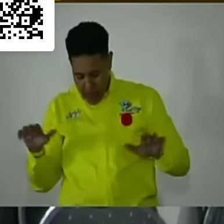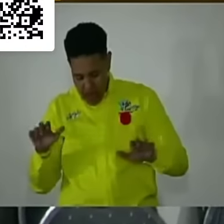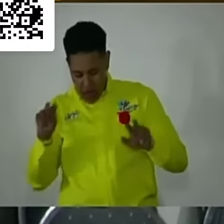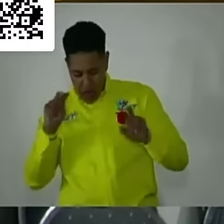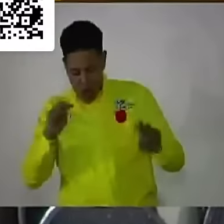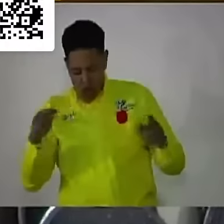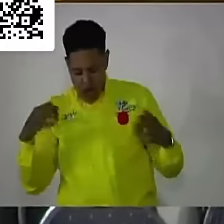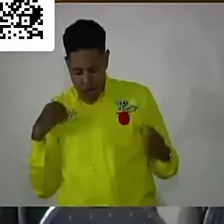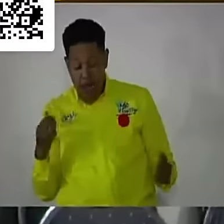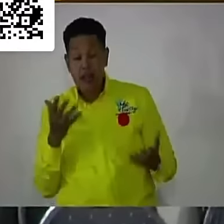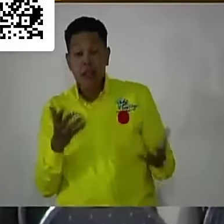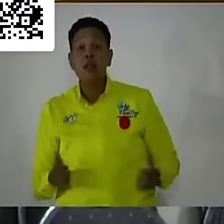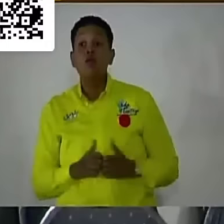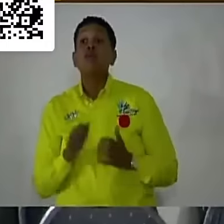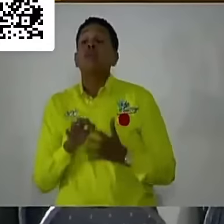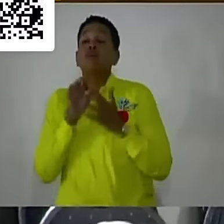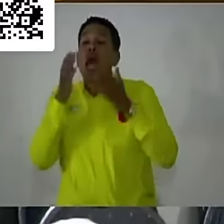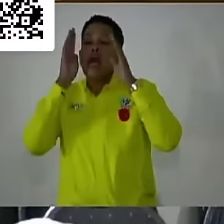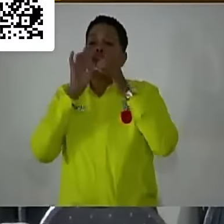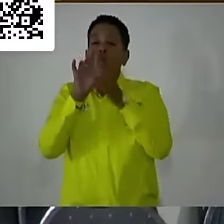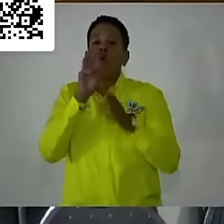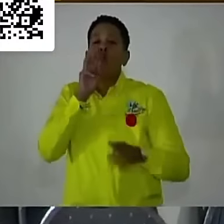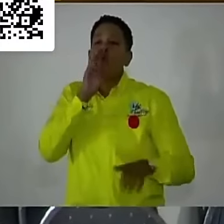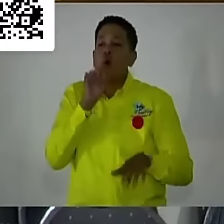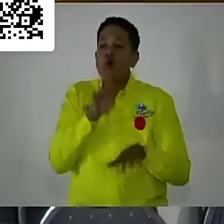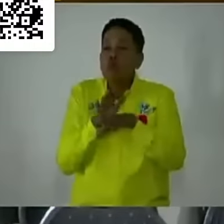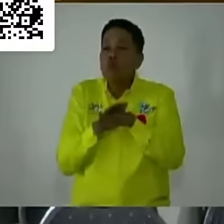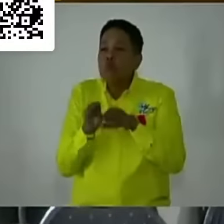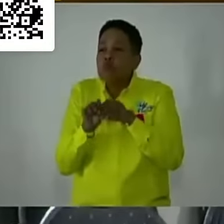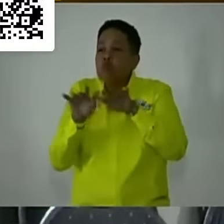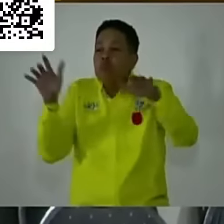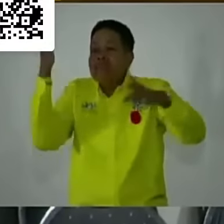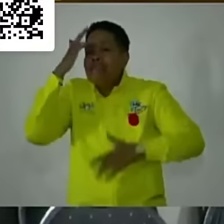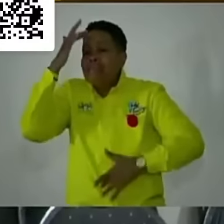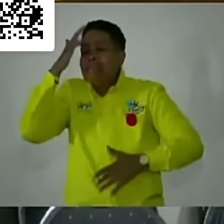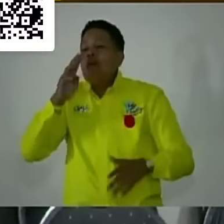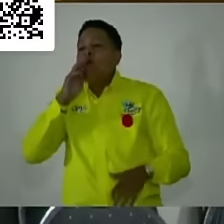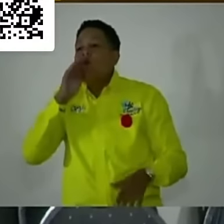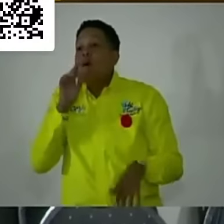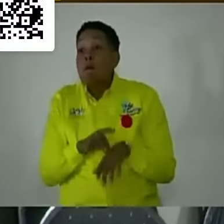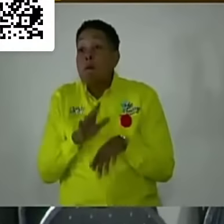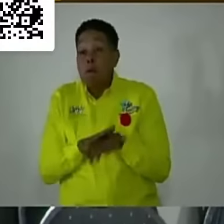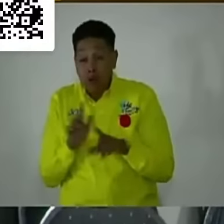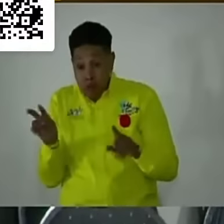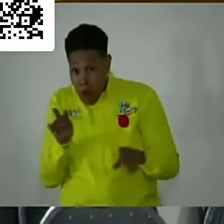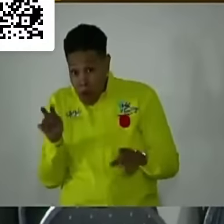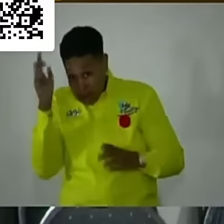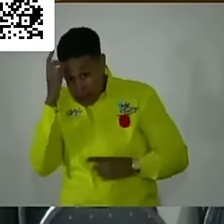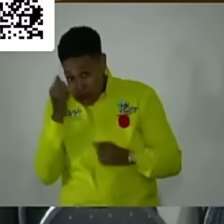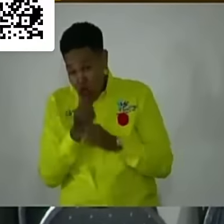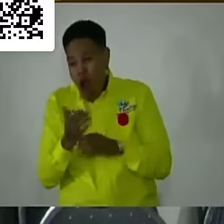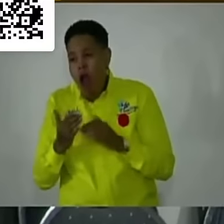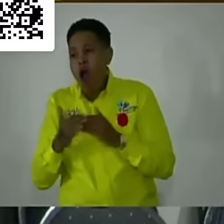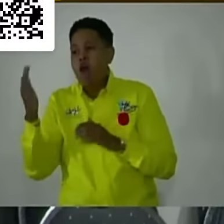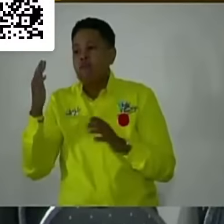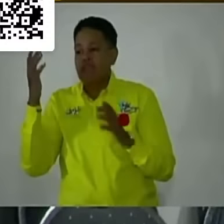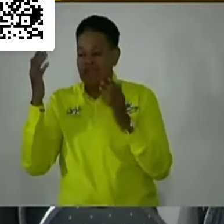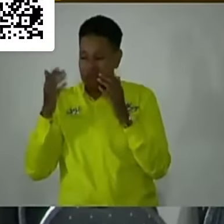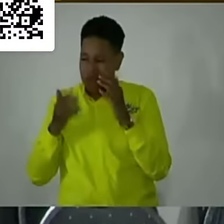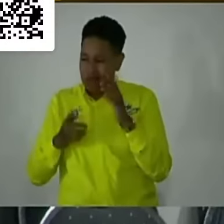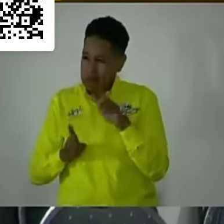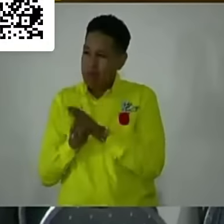trends with special attention to waterborne and vector-borne illnesses that often emerge after such weather patterns. Just